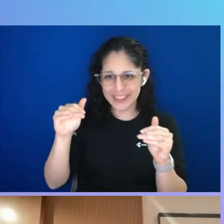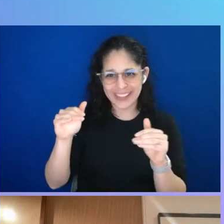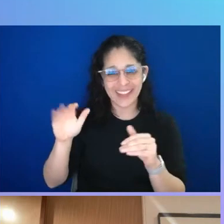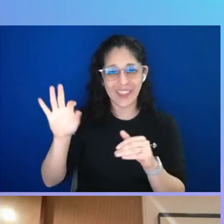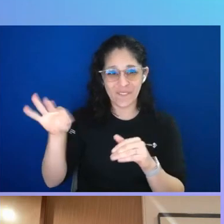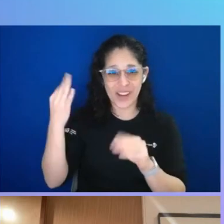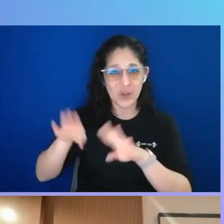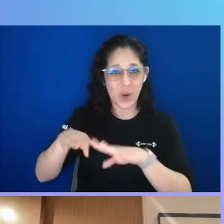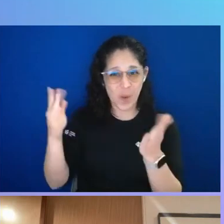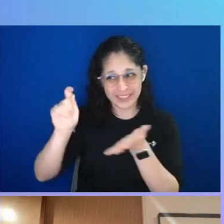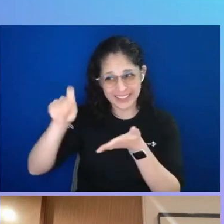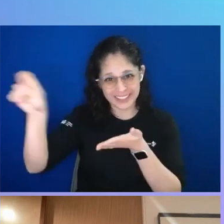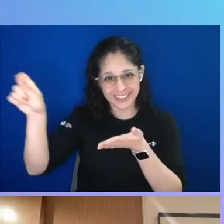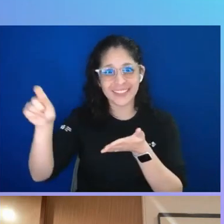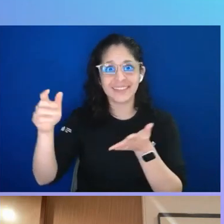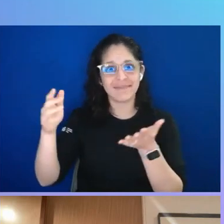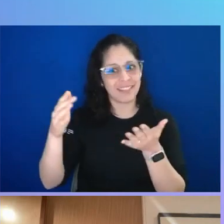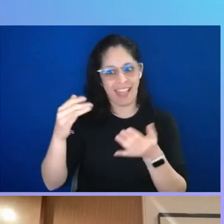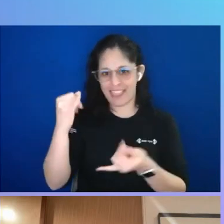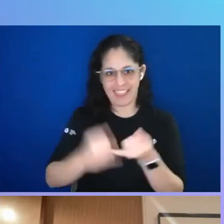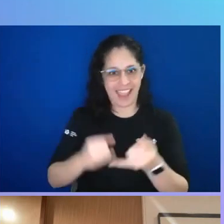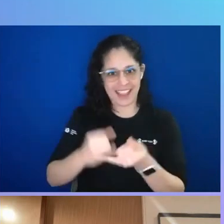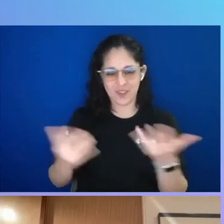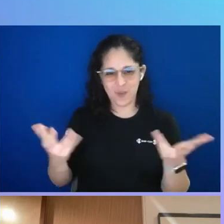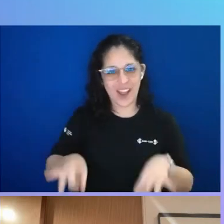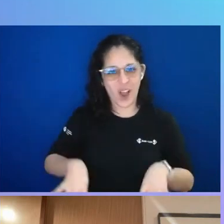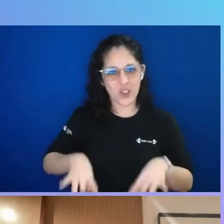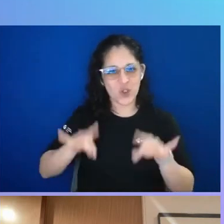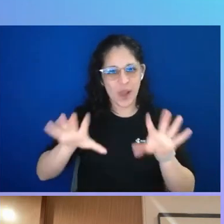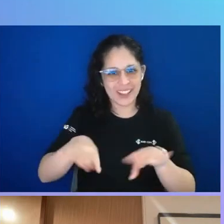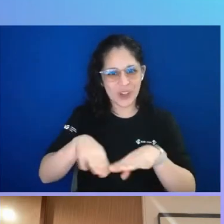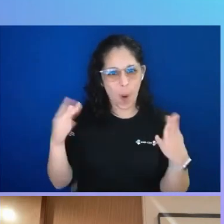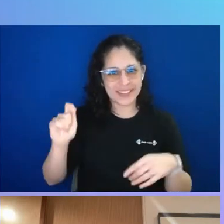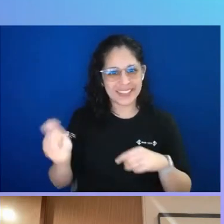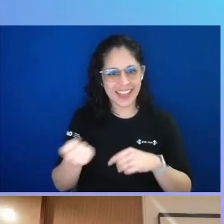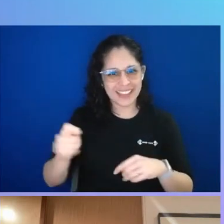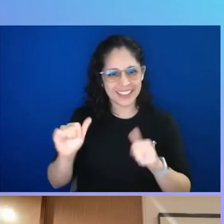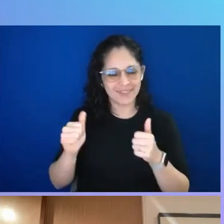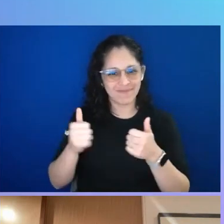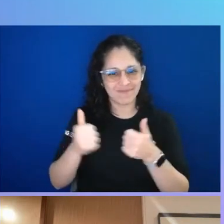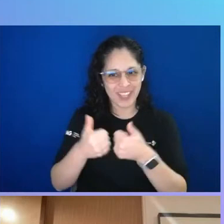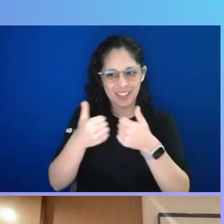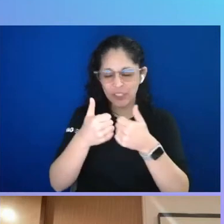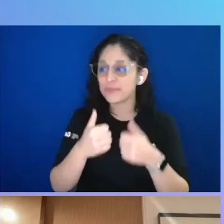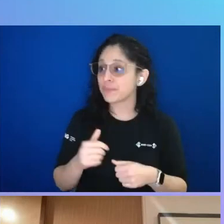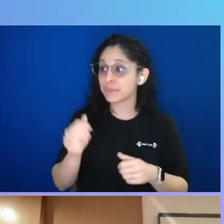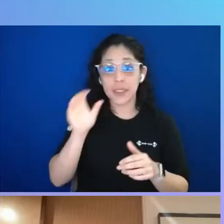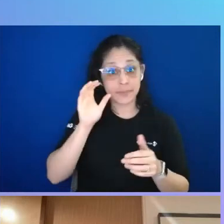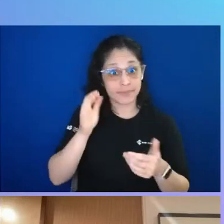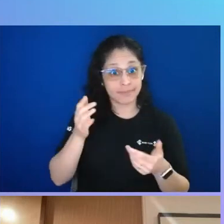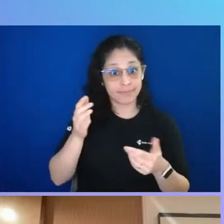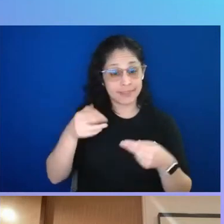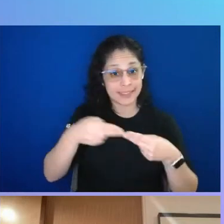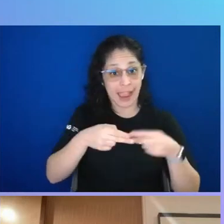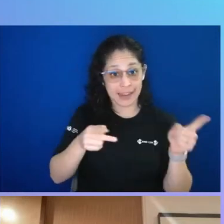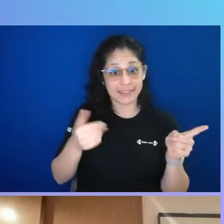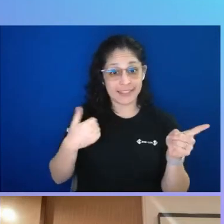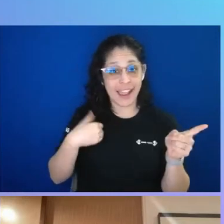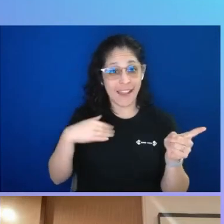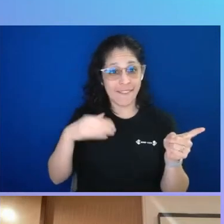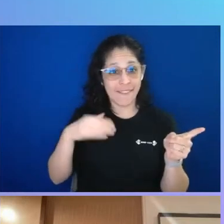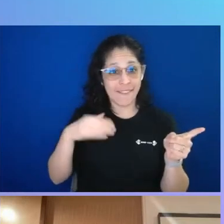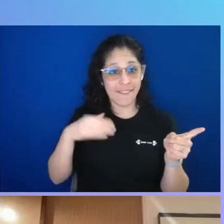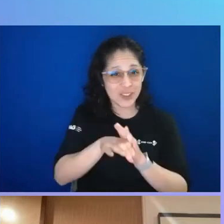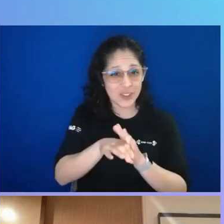be the Australian Open. And on the slide, there is a picture of me at Peloton's